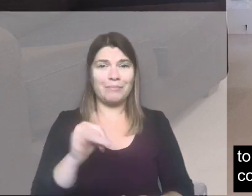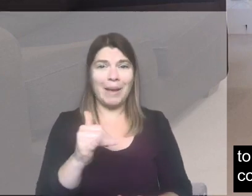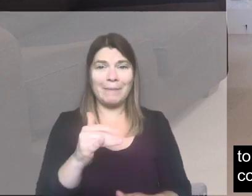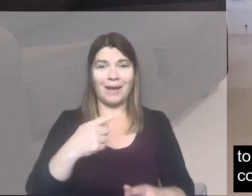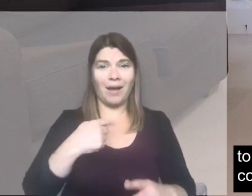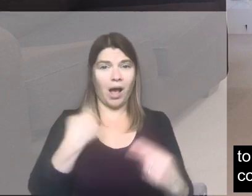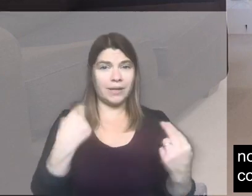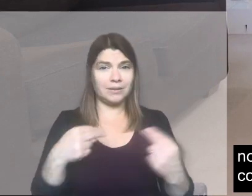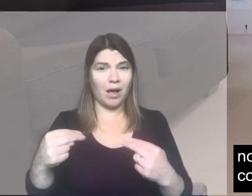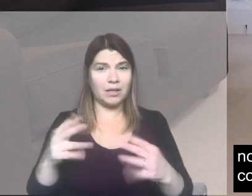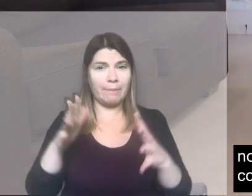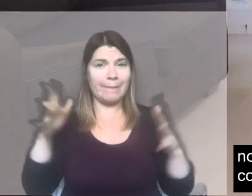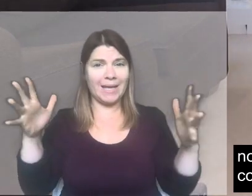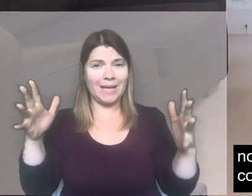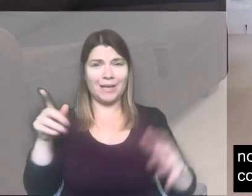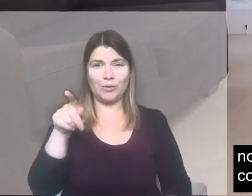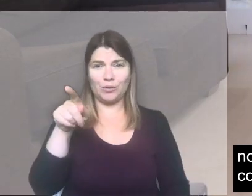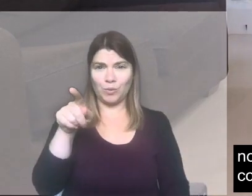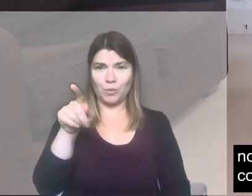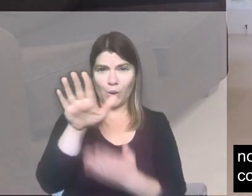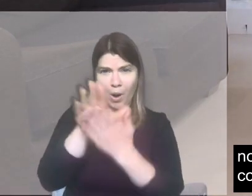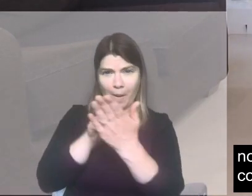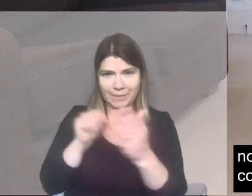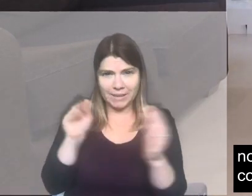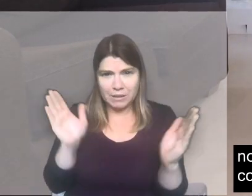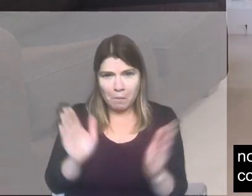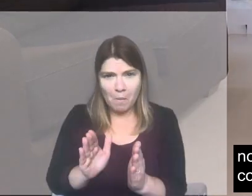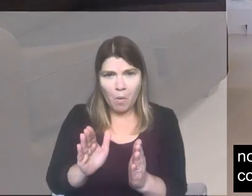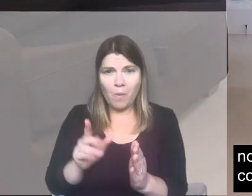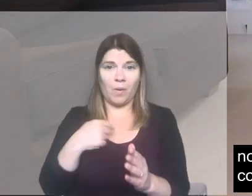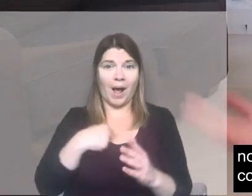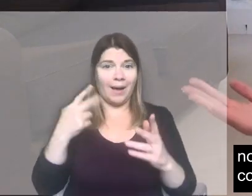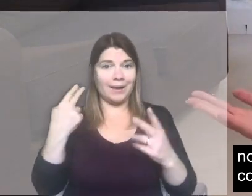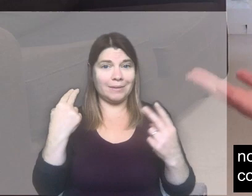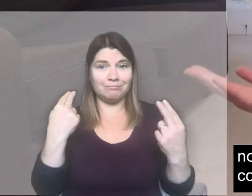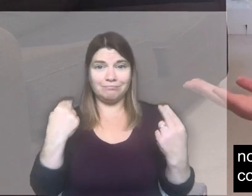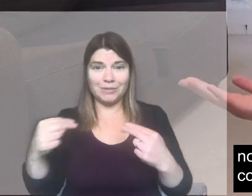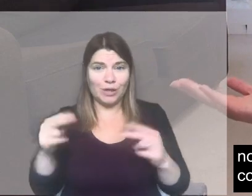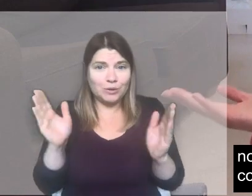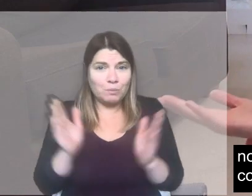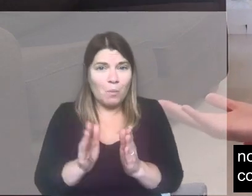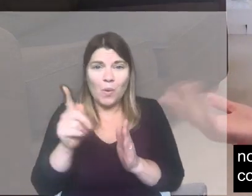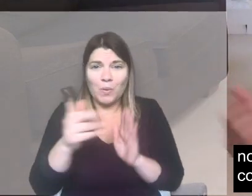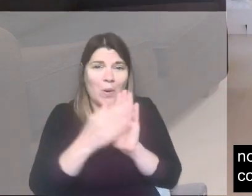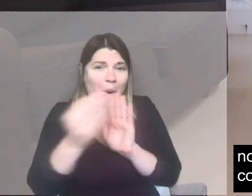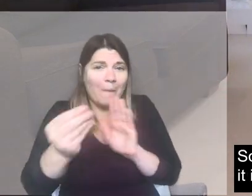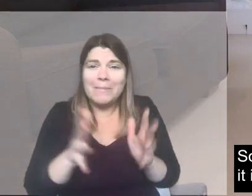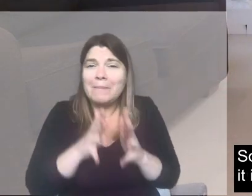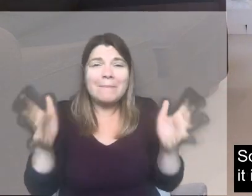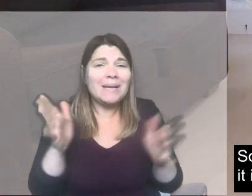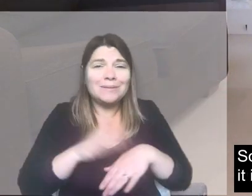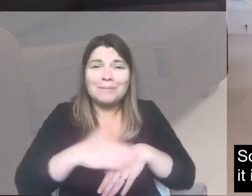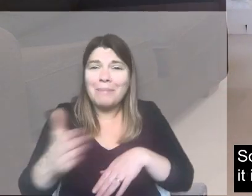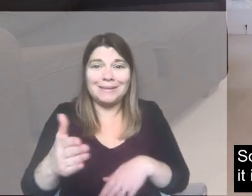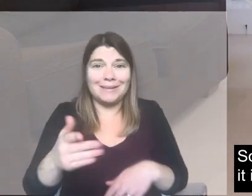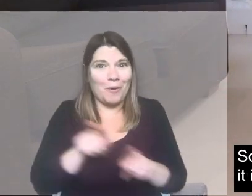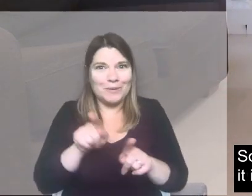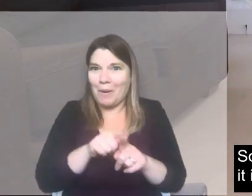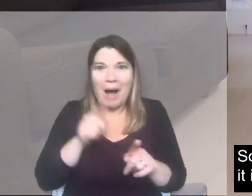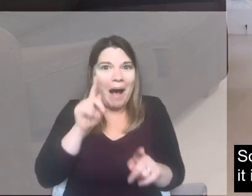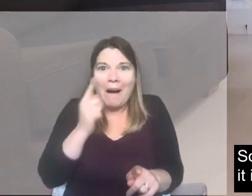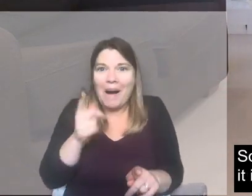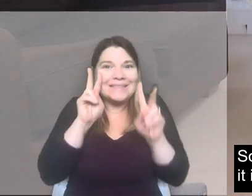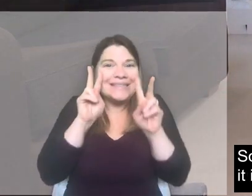you. There's definitely not a right or wrong about this. And of course, I don't know what you're doing, so you can certainly feel free